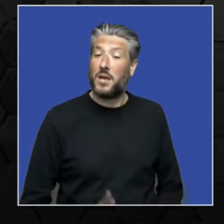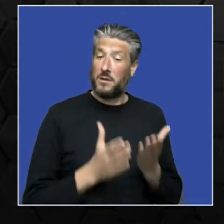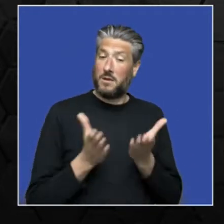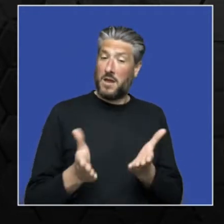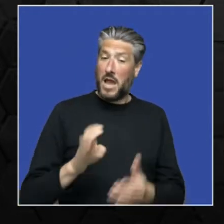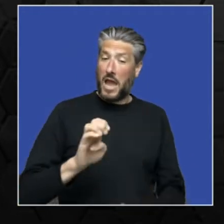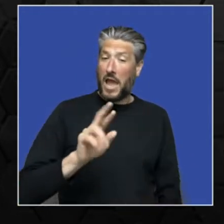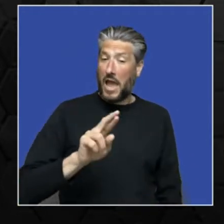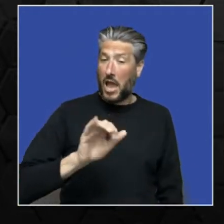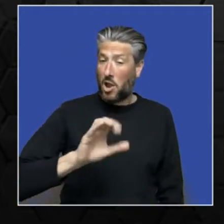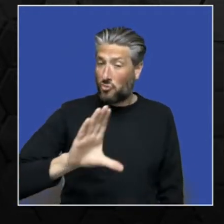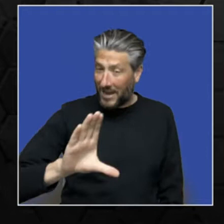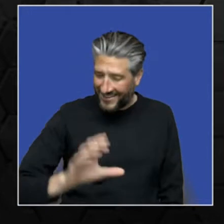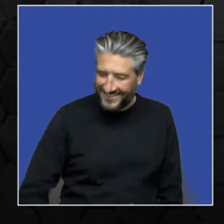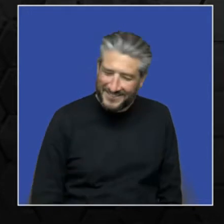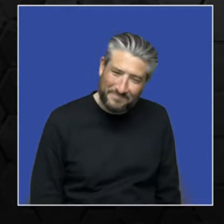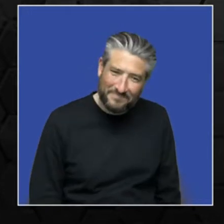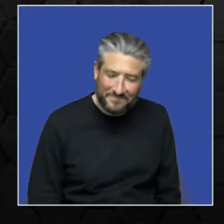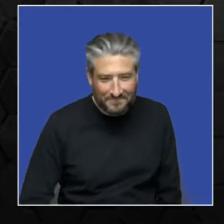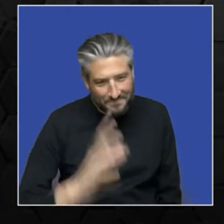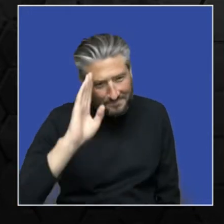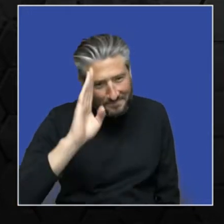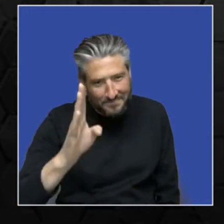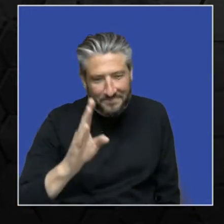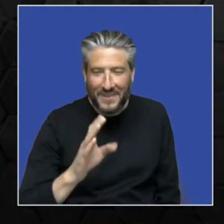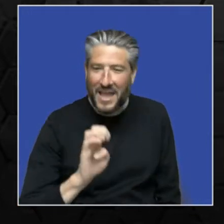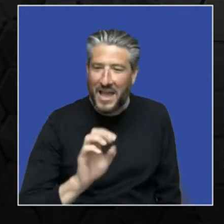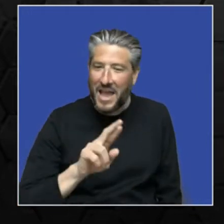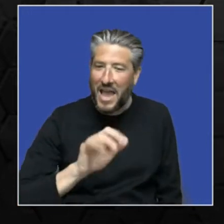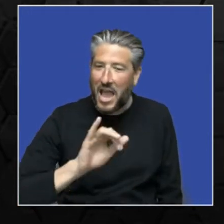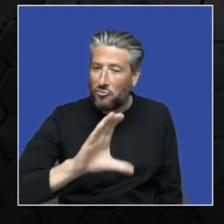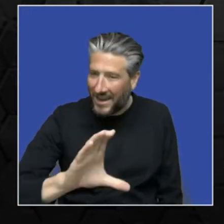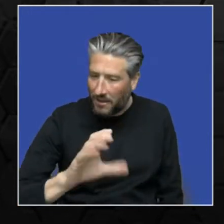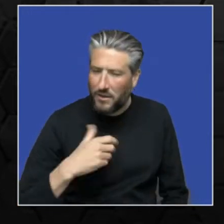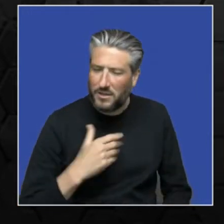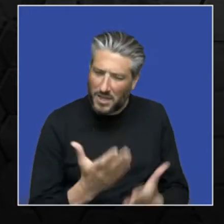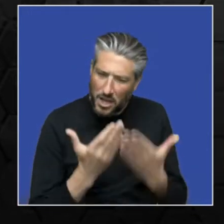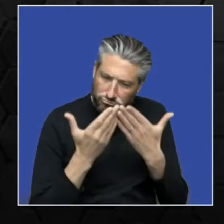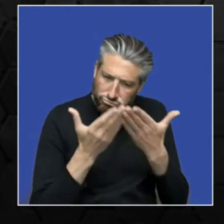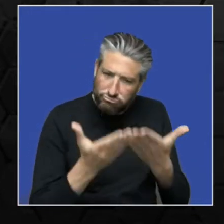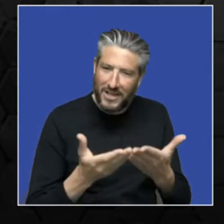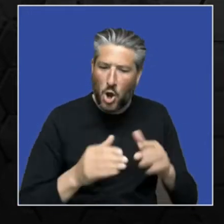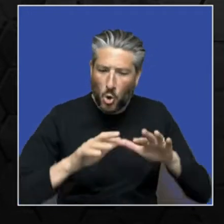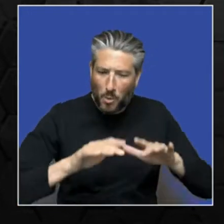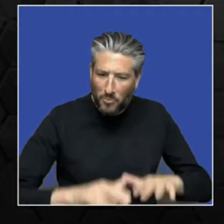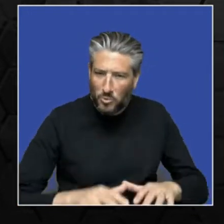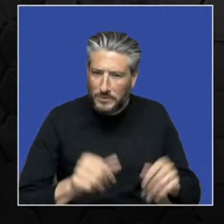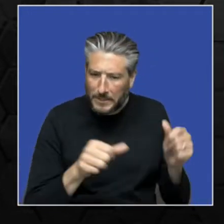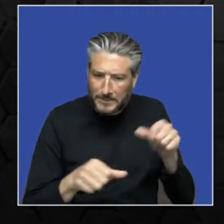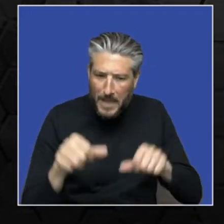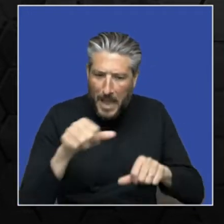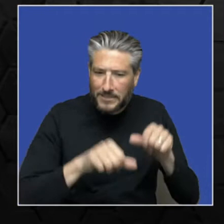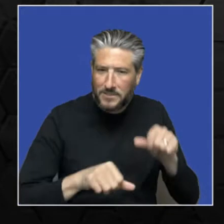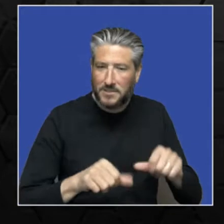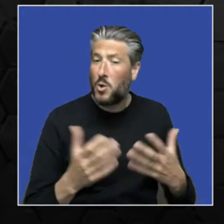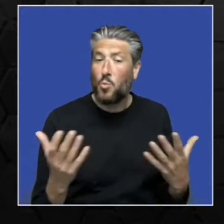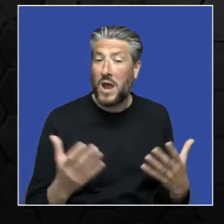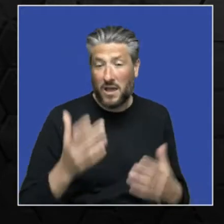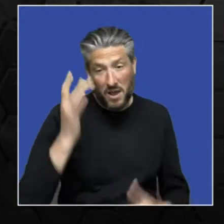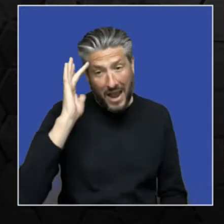All right. Hello, everyone. My name is Eric, and I study computer science here in the University of California, San